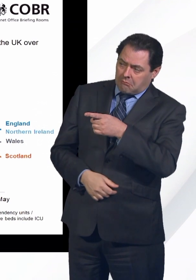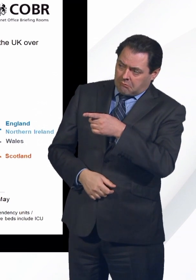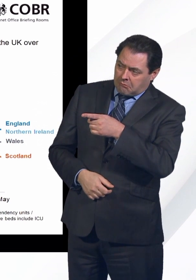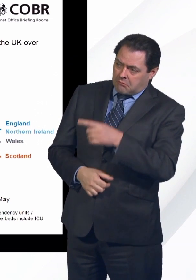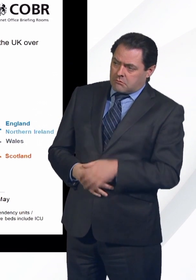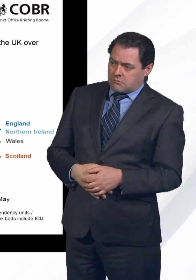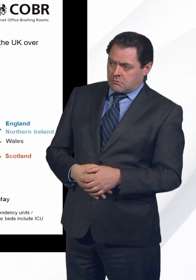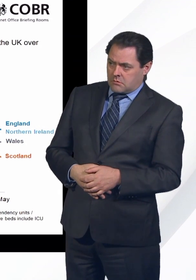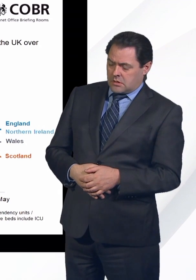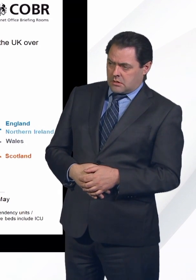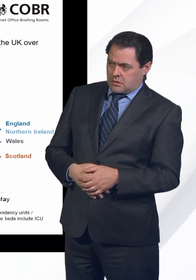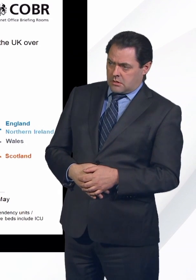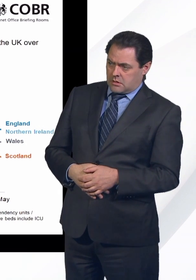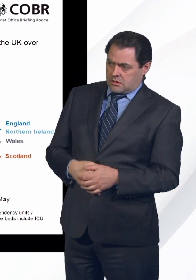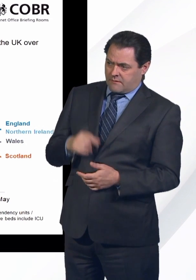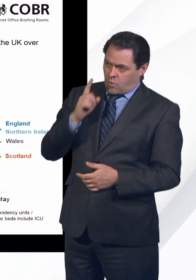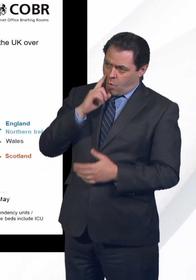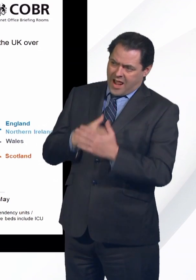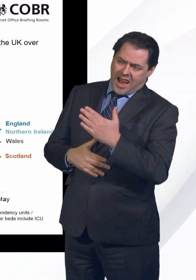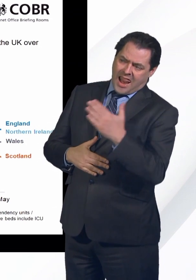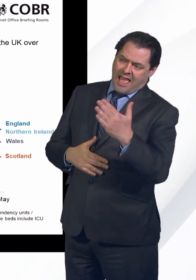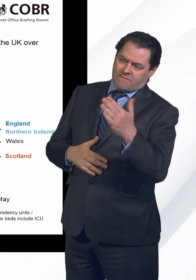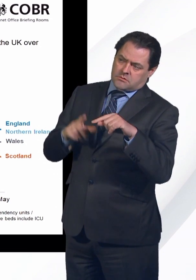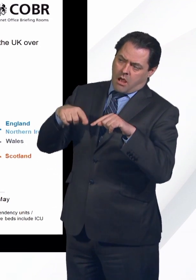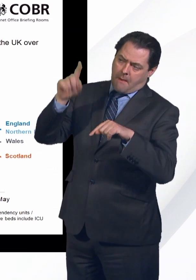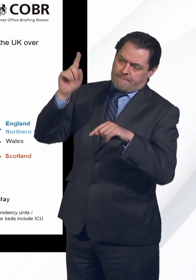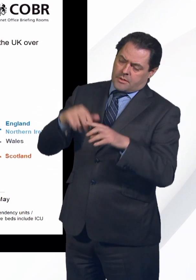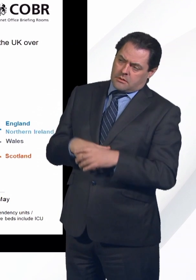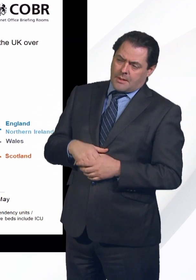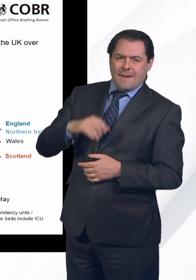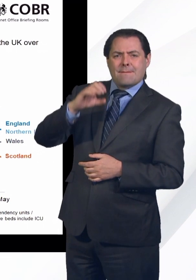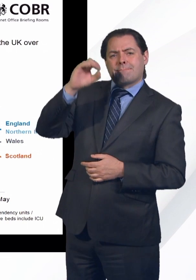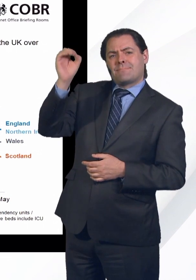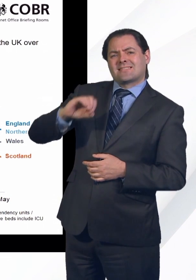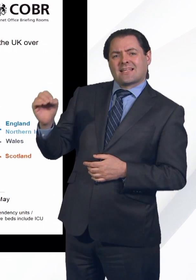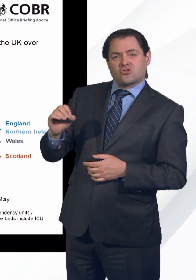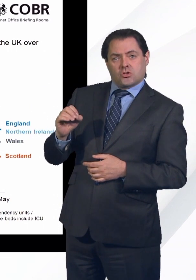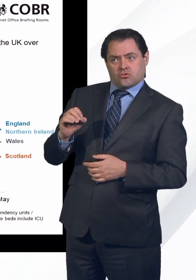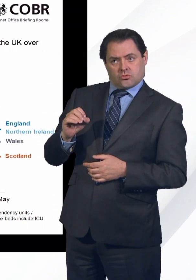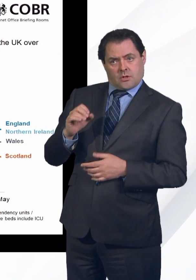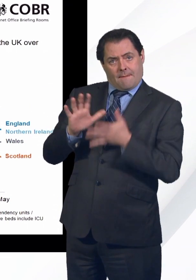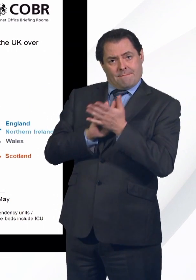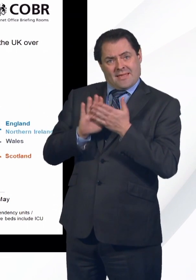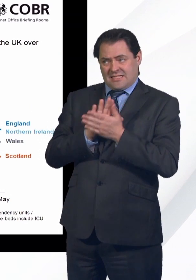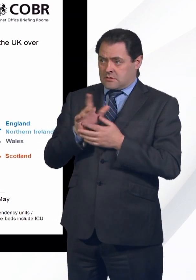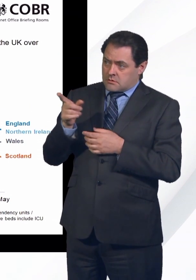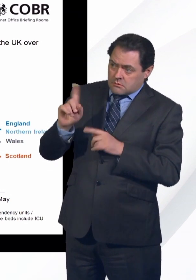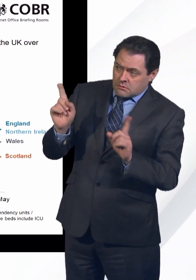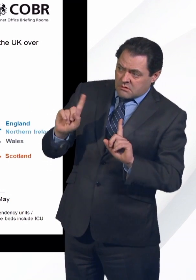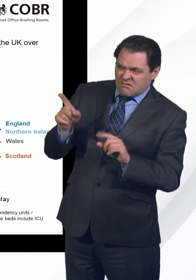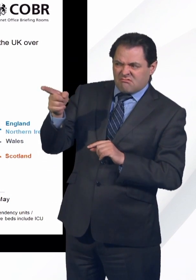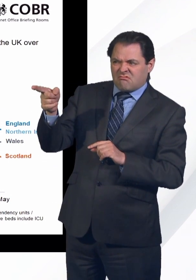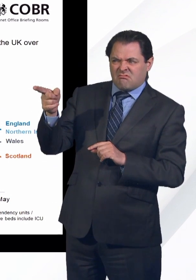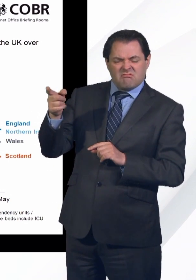axis on the left of the slide, the y-axis, you can see where we are in terms of capacity, and there is plenty